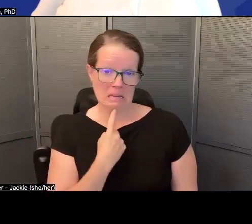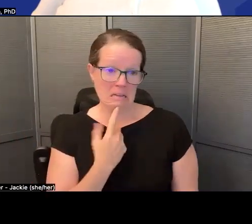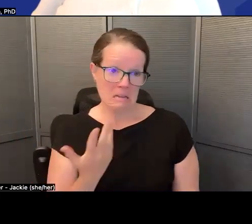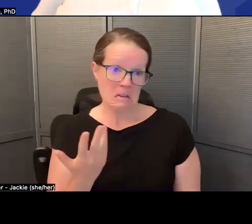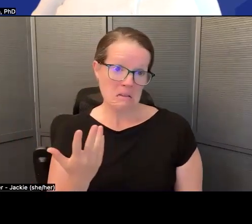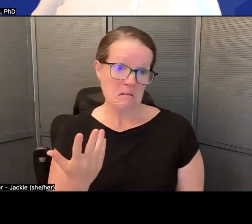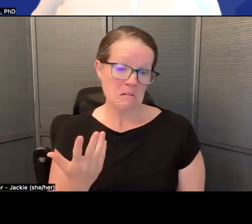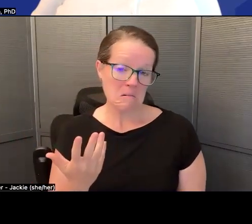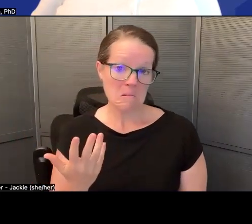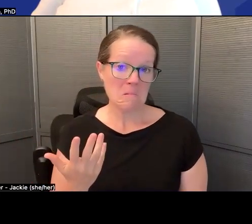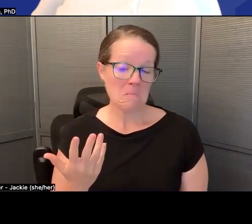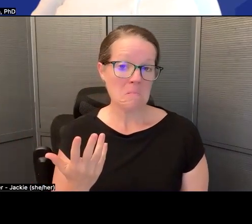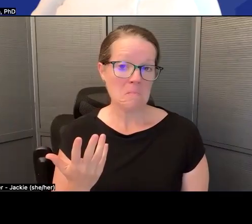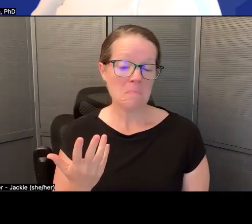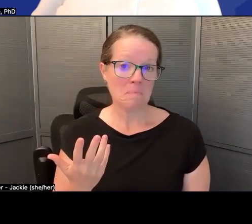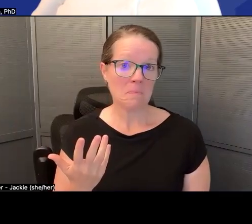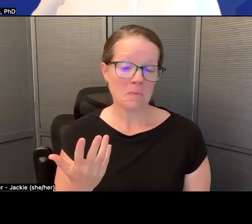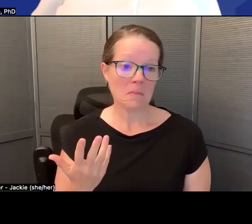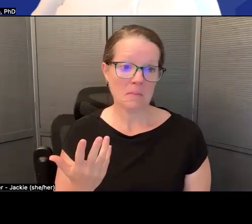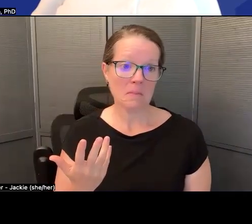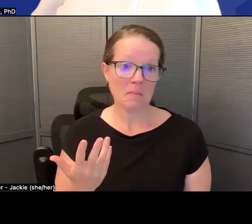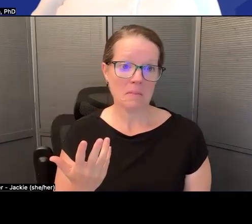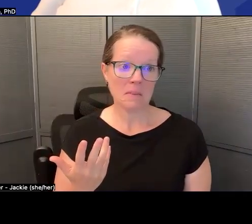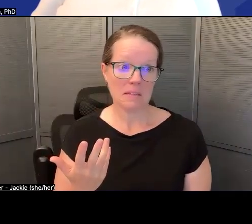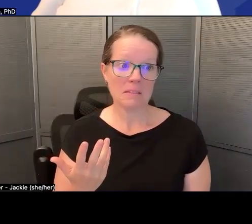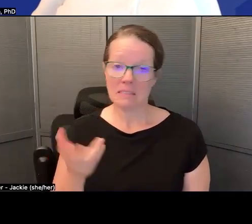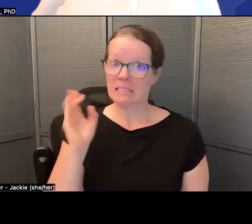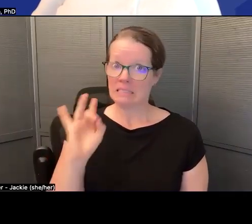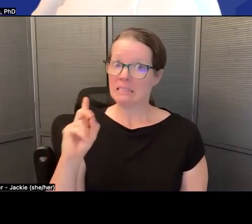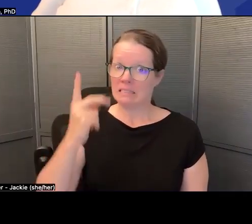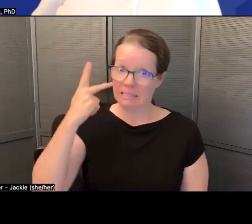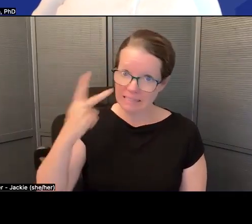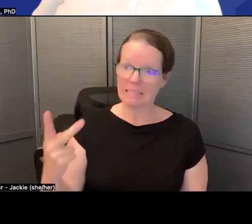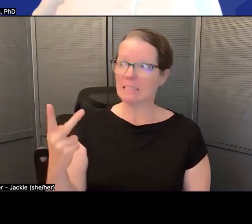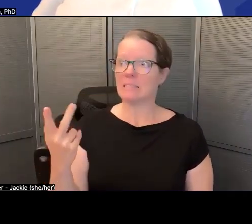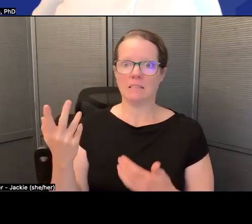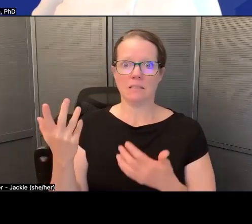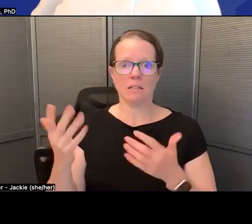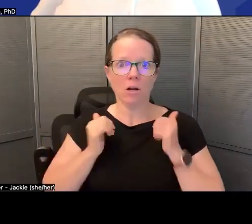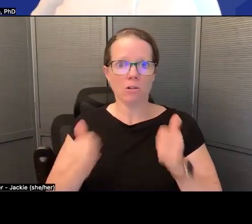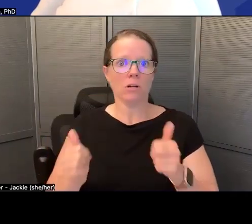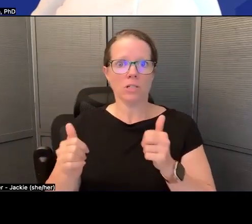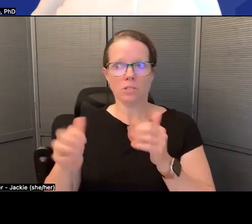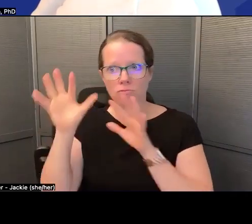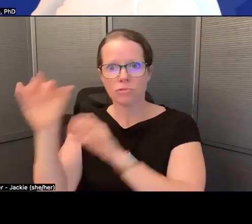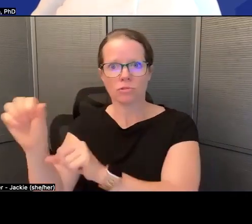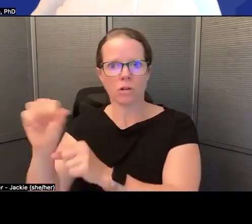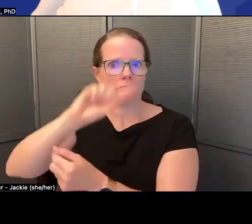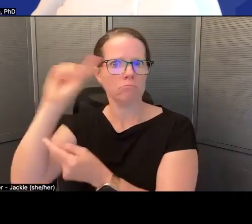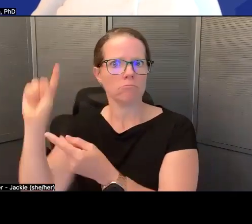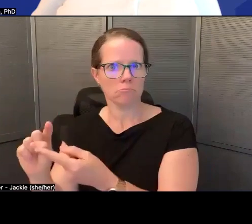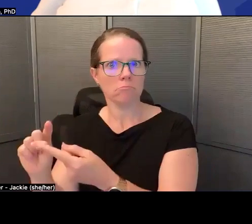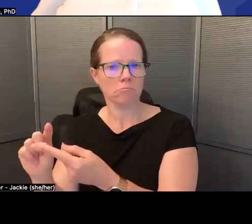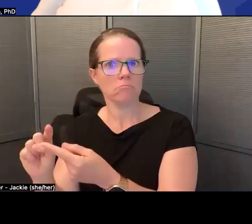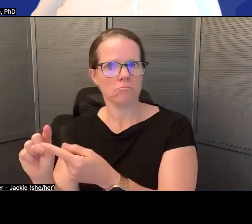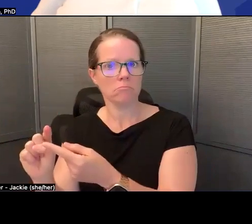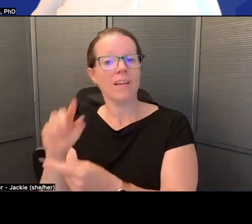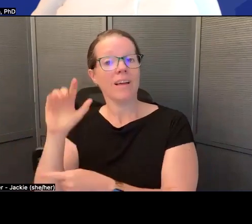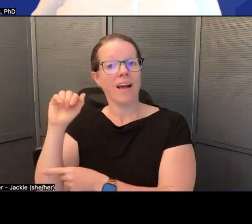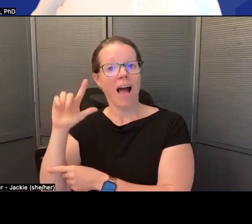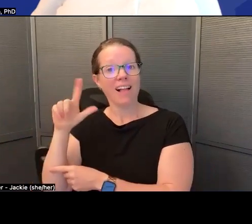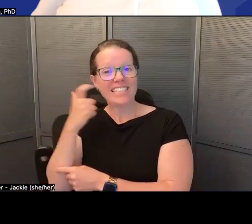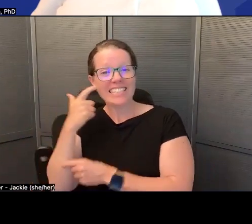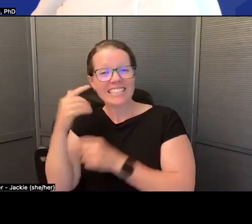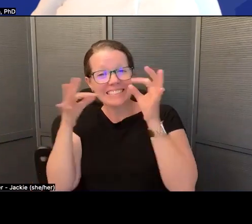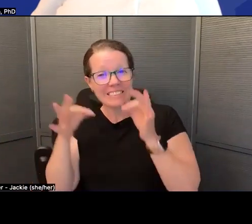experienced the reduction in aggression and restraint incidents that Alex referred